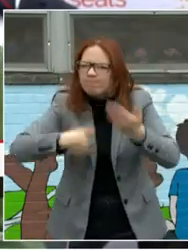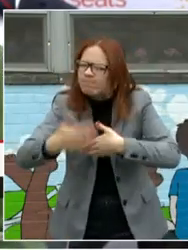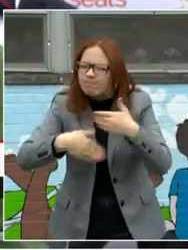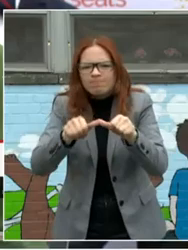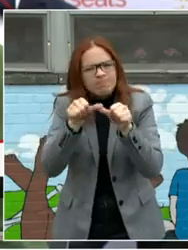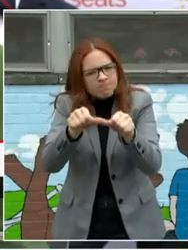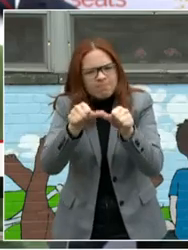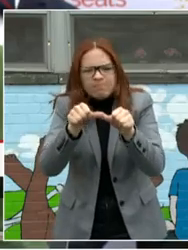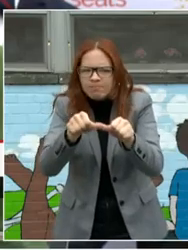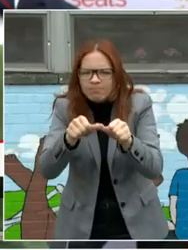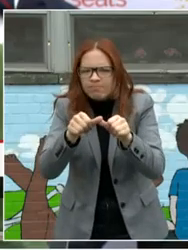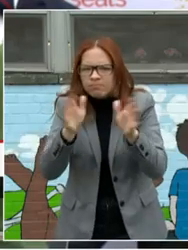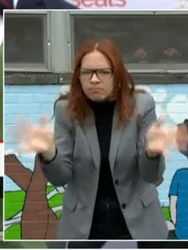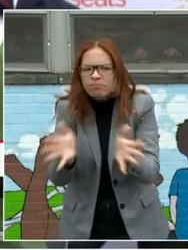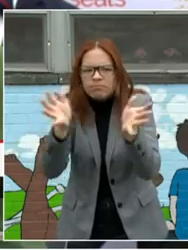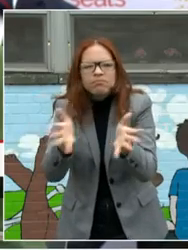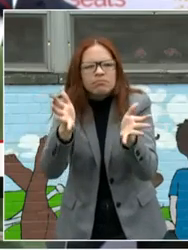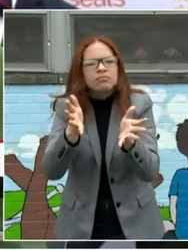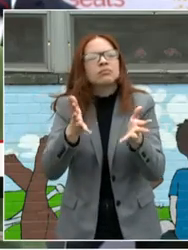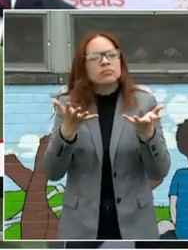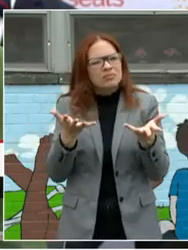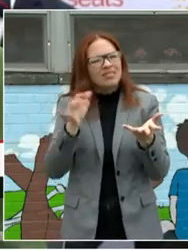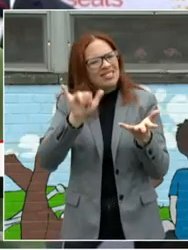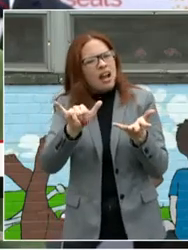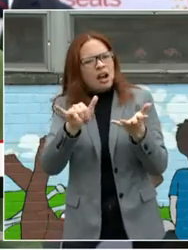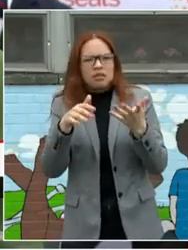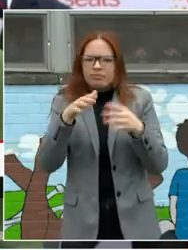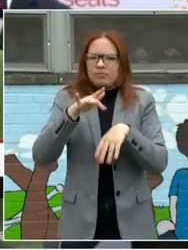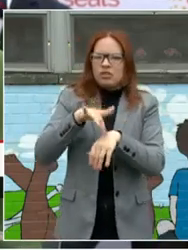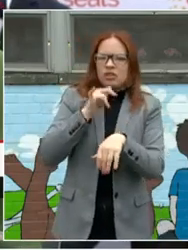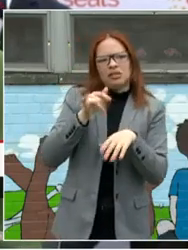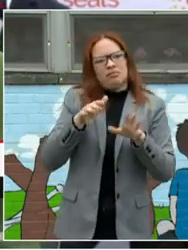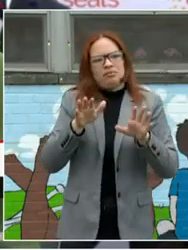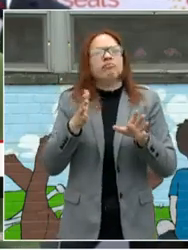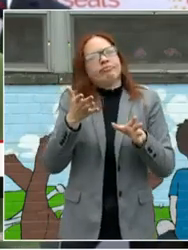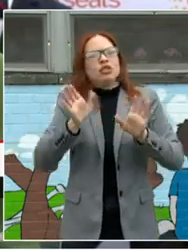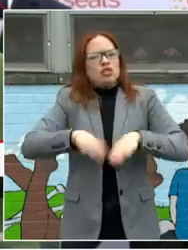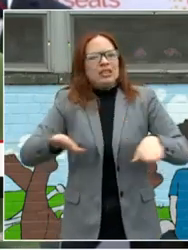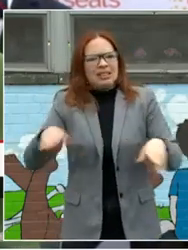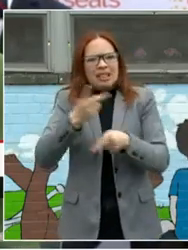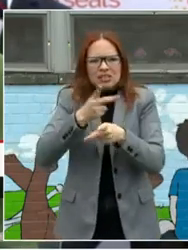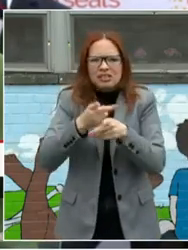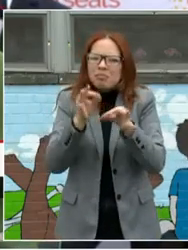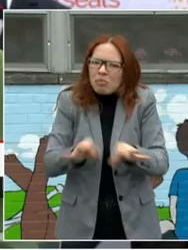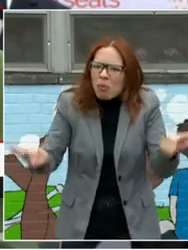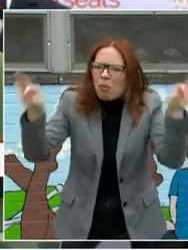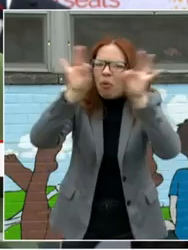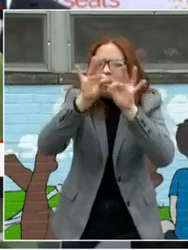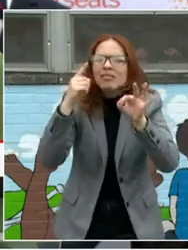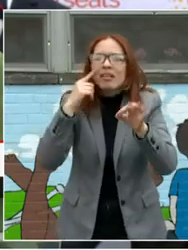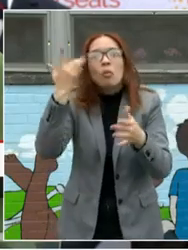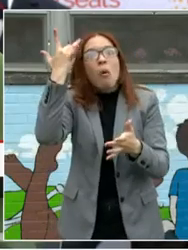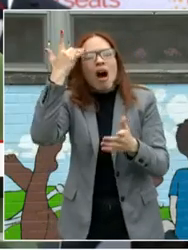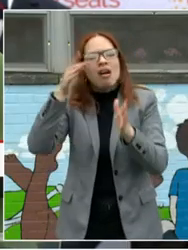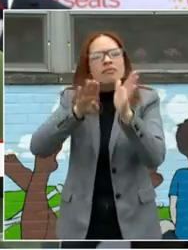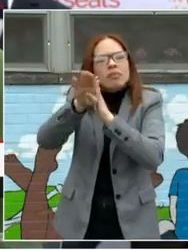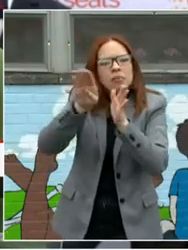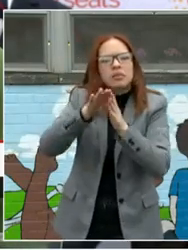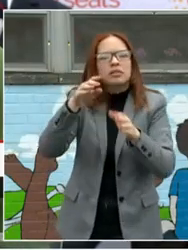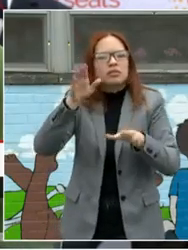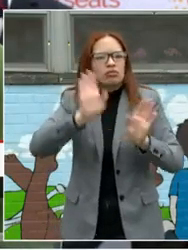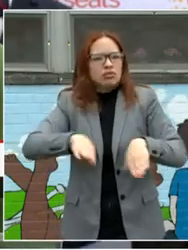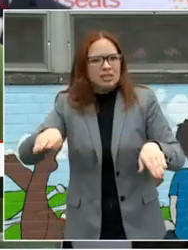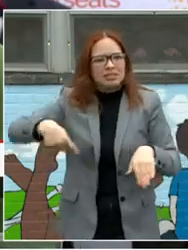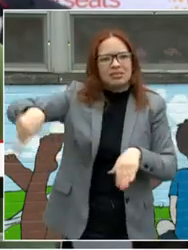the long-term development of a child, and it helps us attract and keep families in